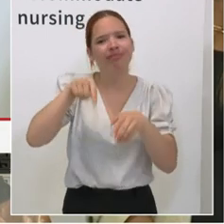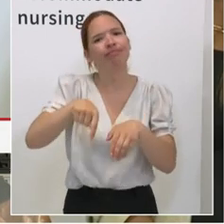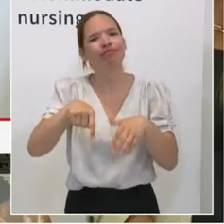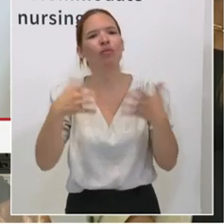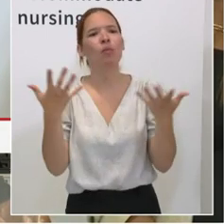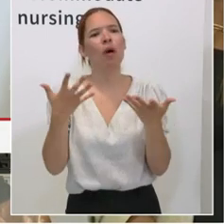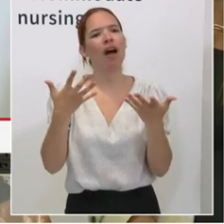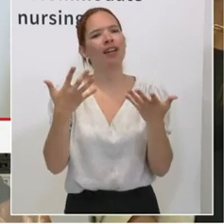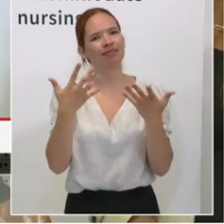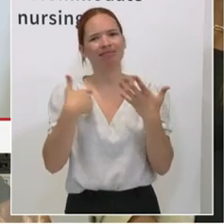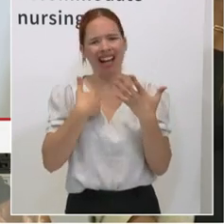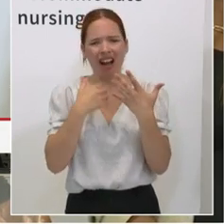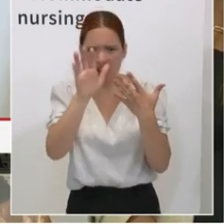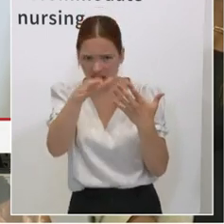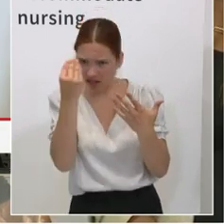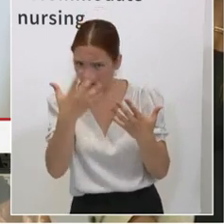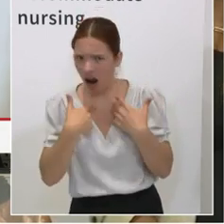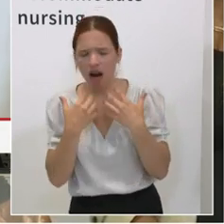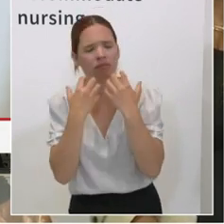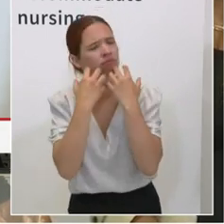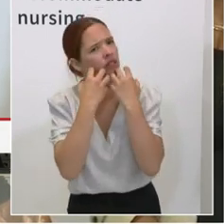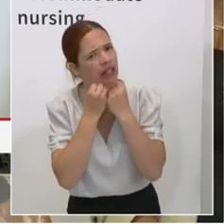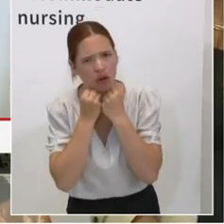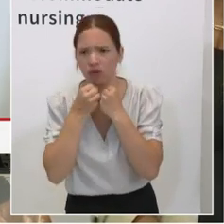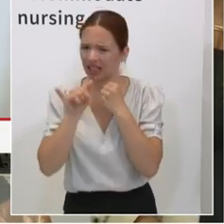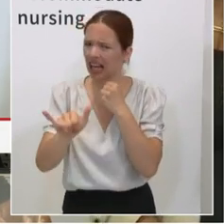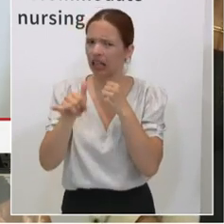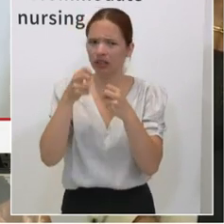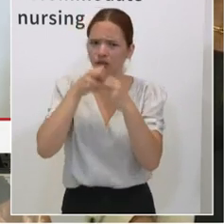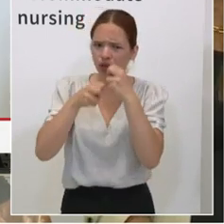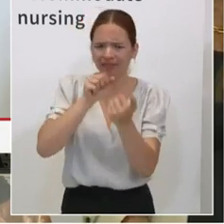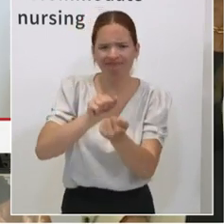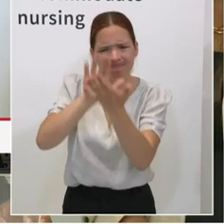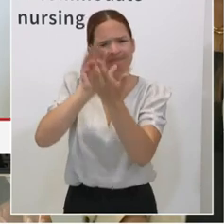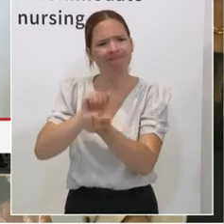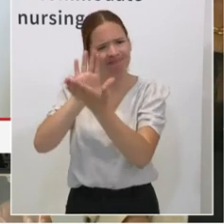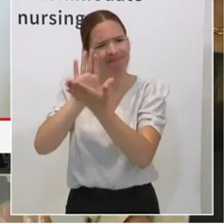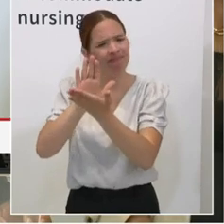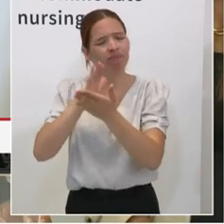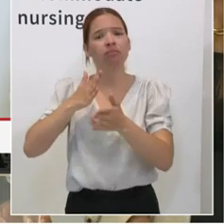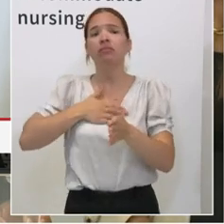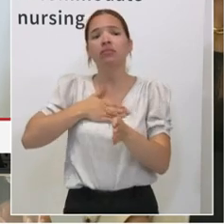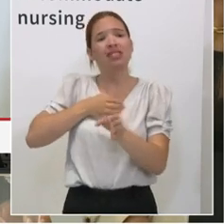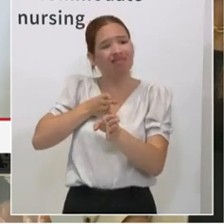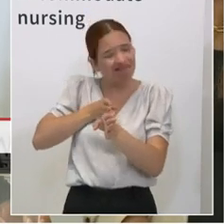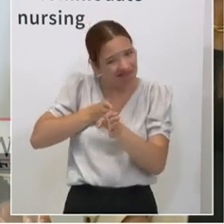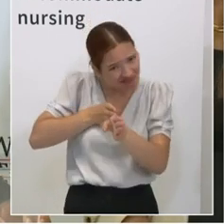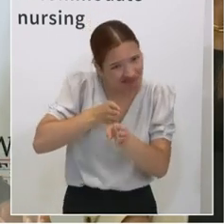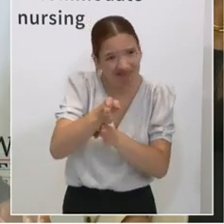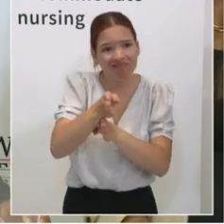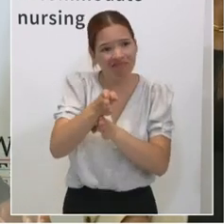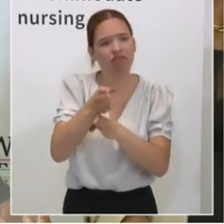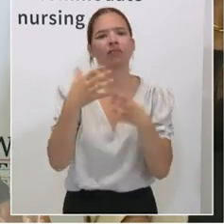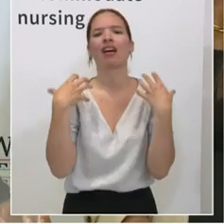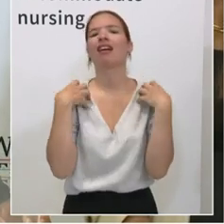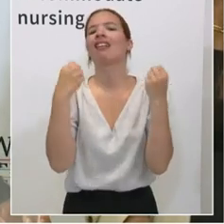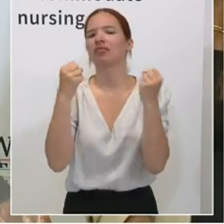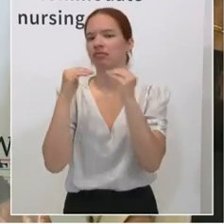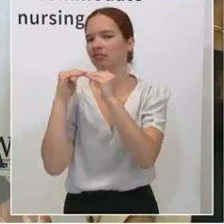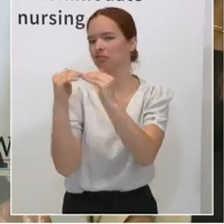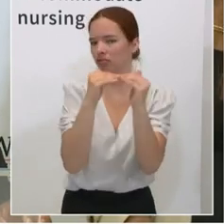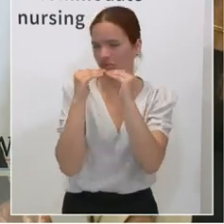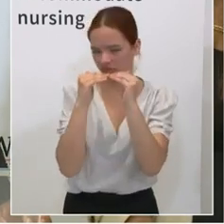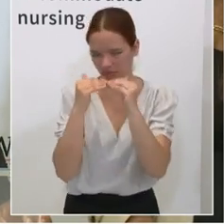for a mayor who has prioritized something I've spent my career on. Health equity is not really just about us being